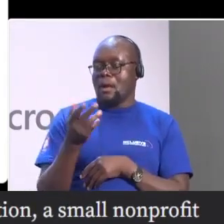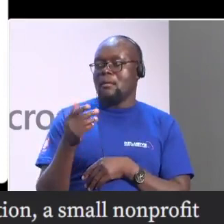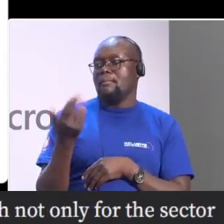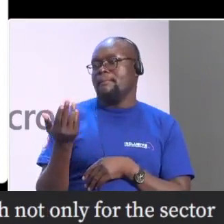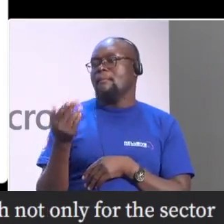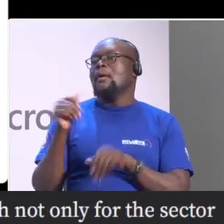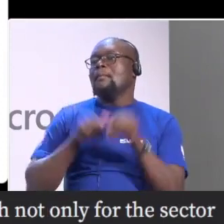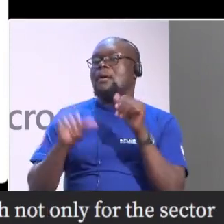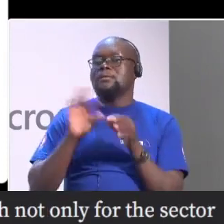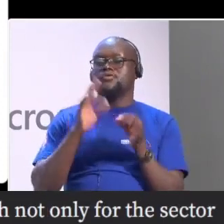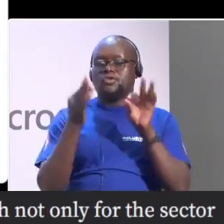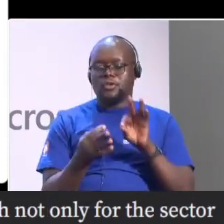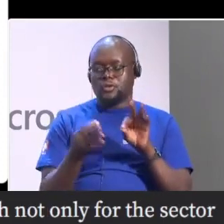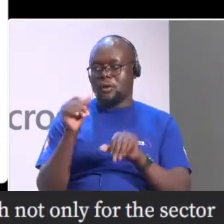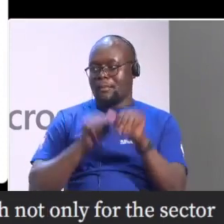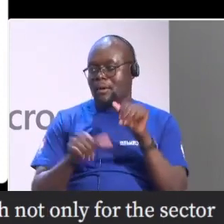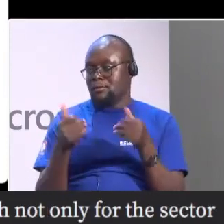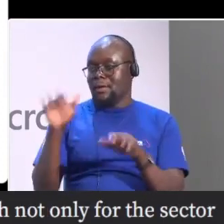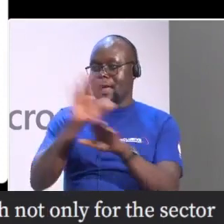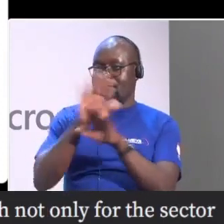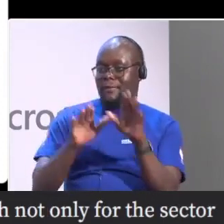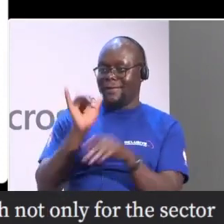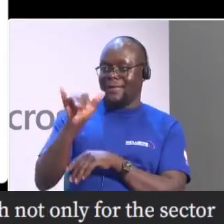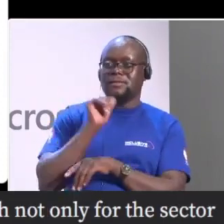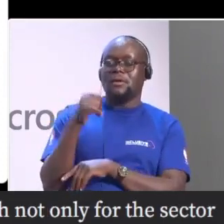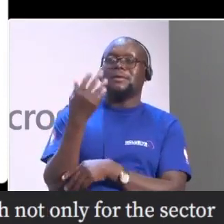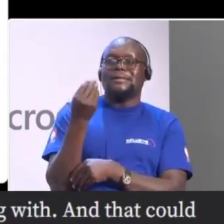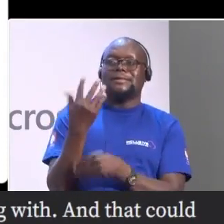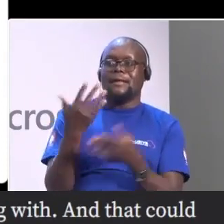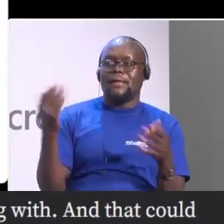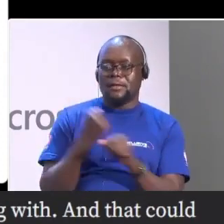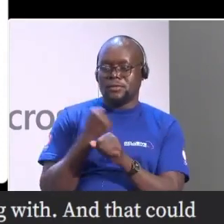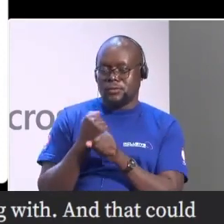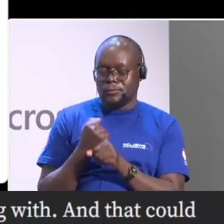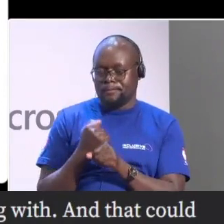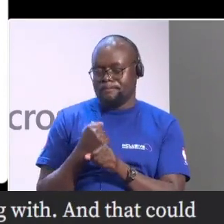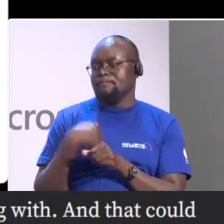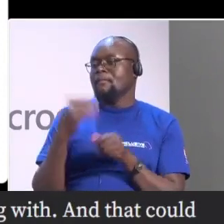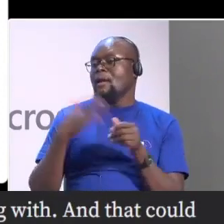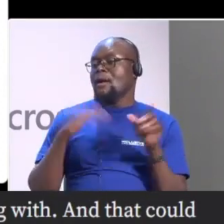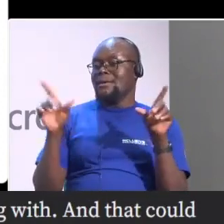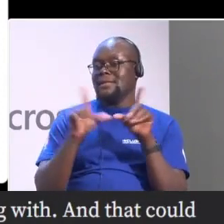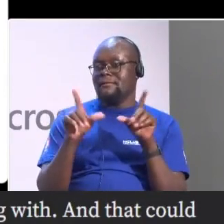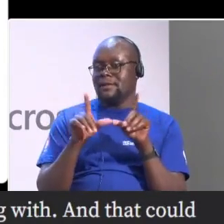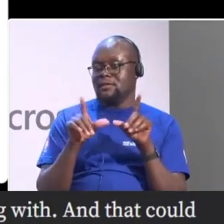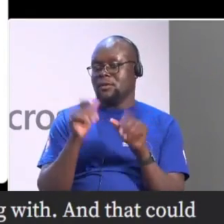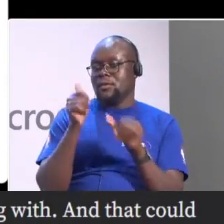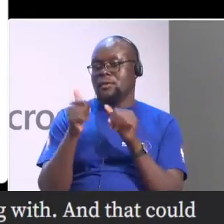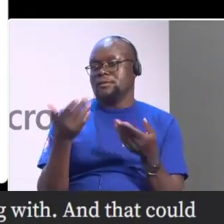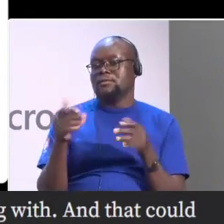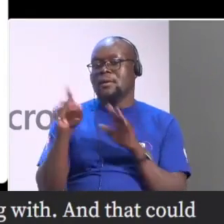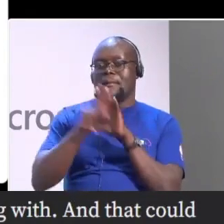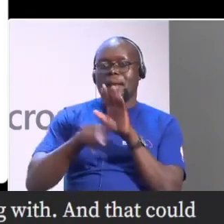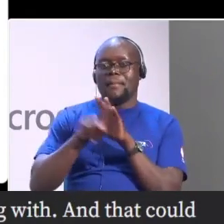can involve translations of all exams, which is not an easy thing. Our certifications, which